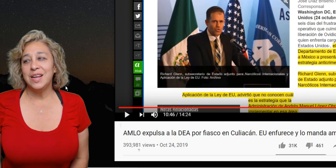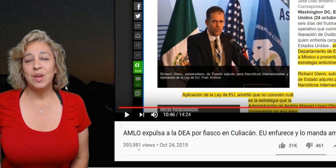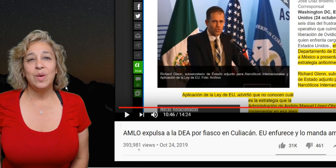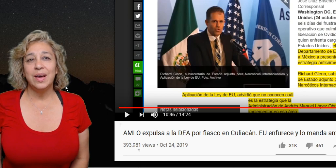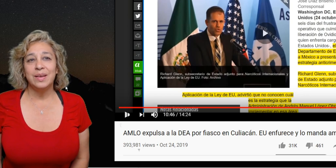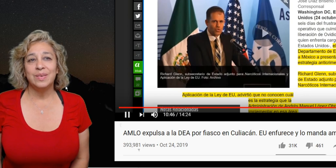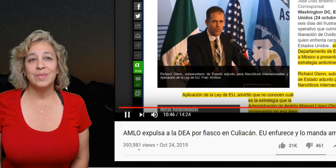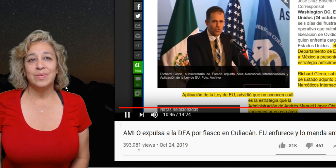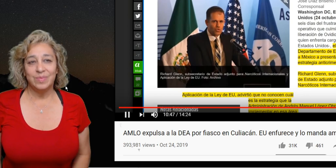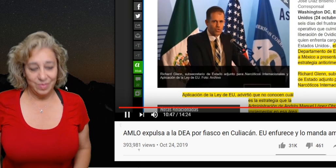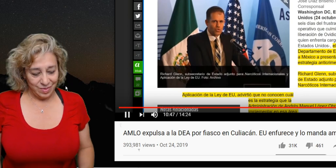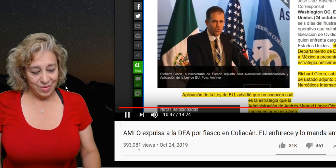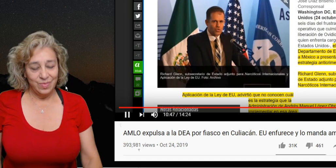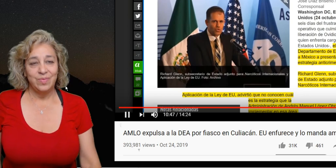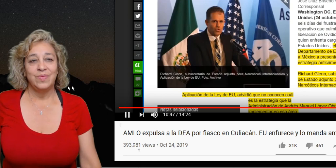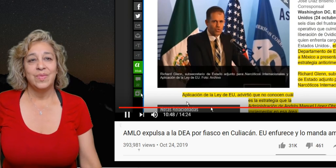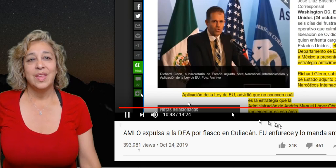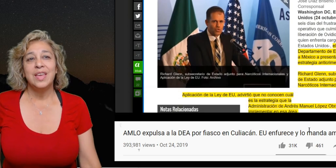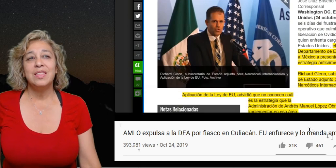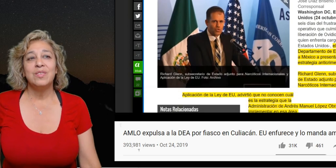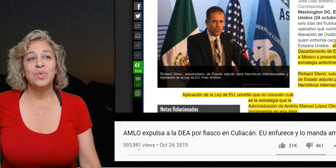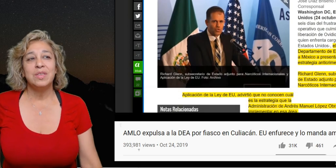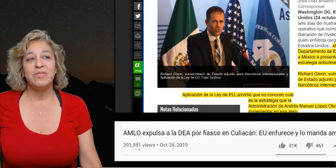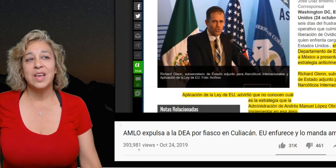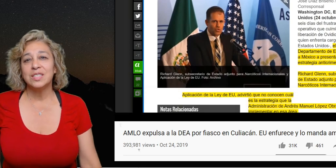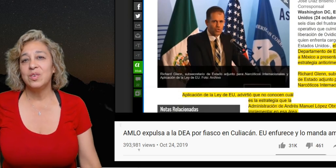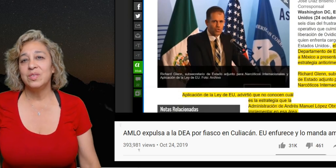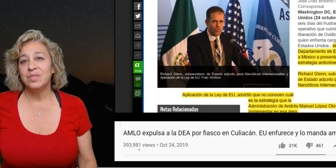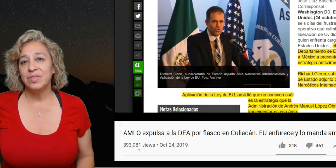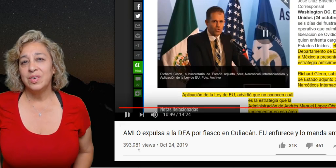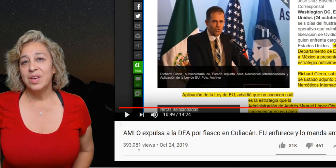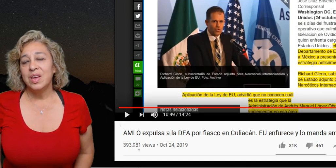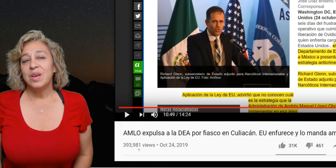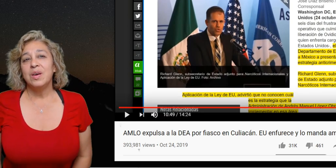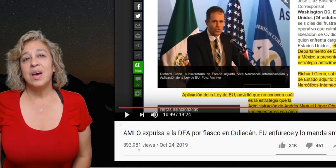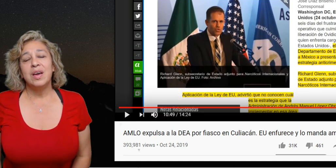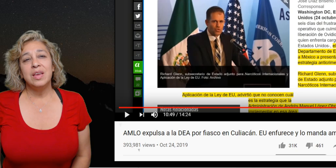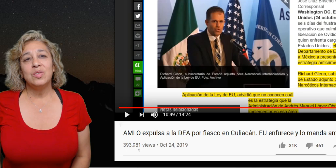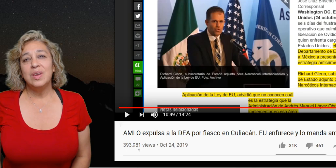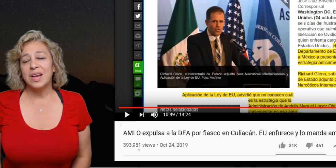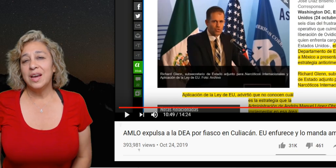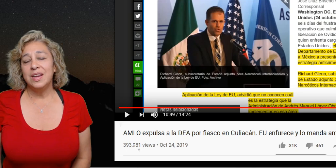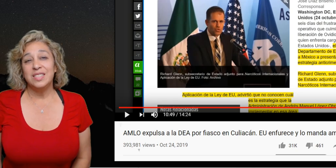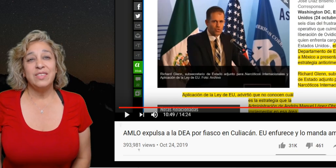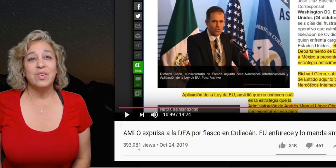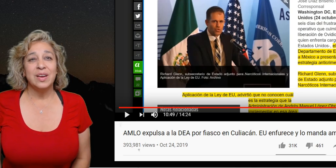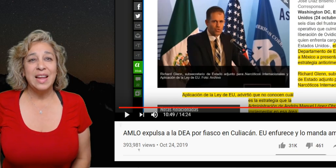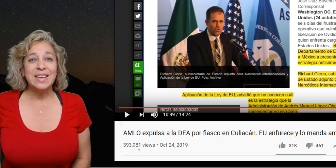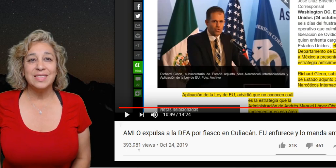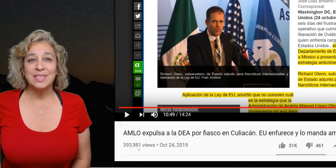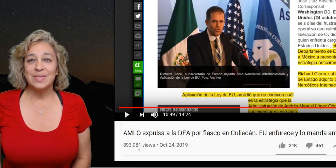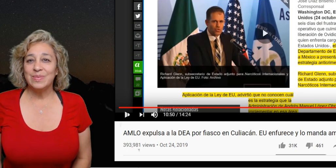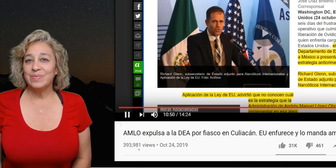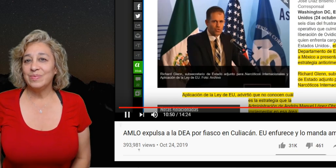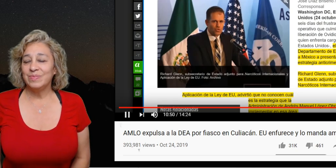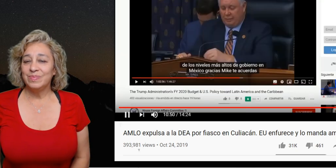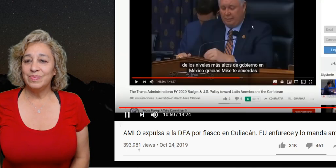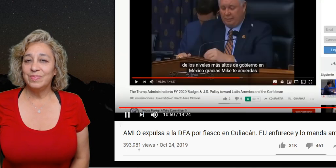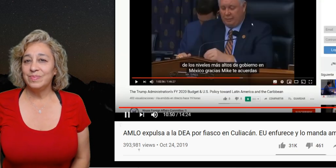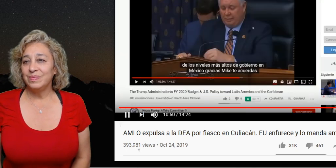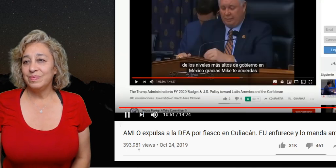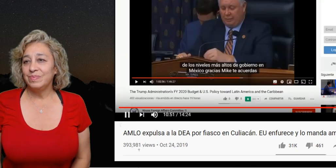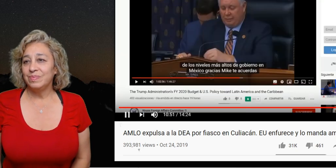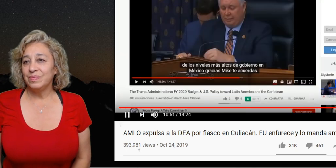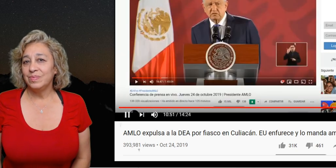in Sinaloa. Fiasco de Culiacán. In the, with the fiasco. Oye, in Culiacán, it's even less. El presidente